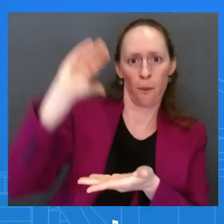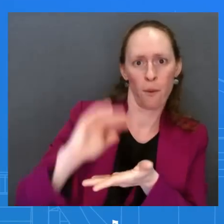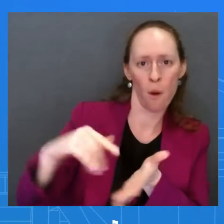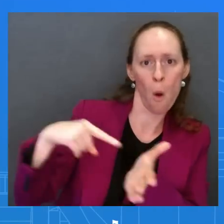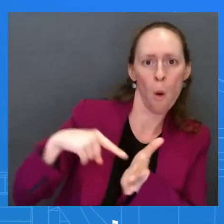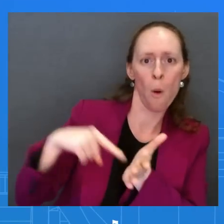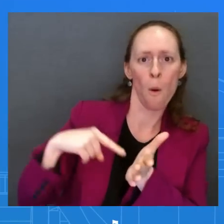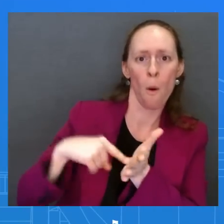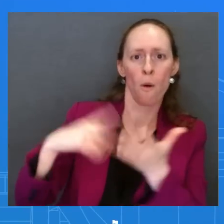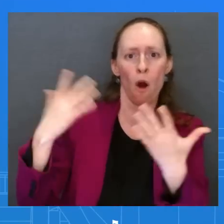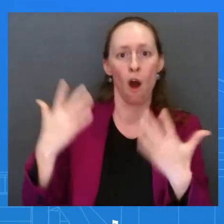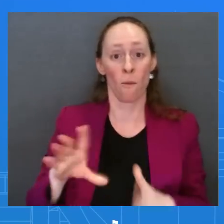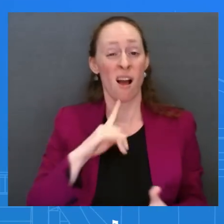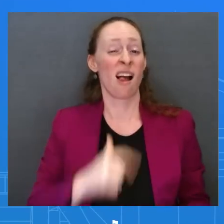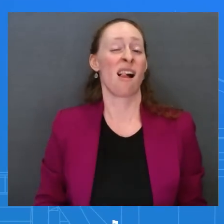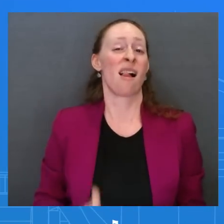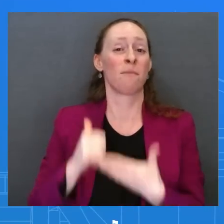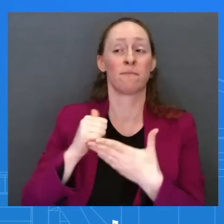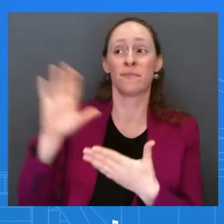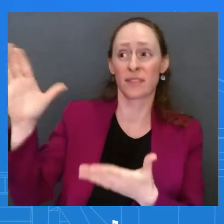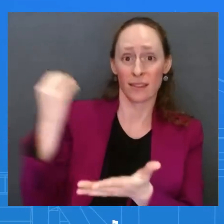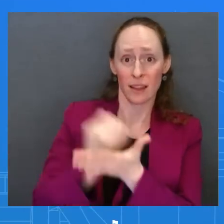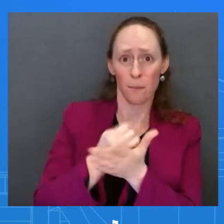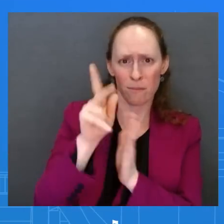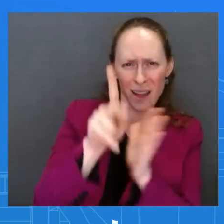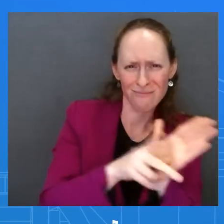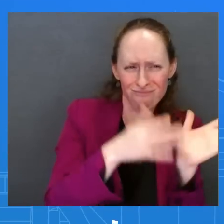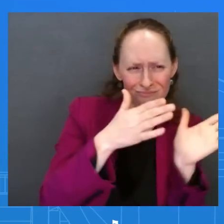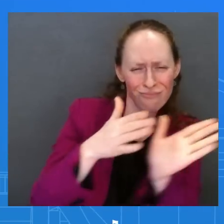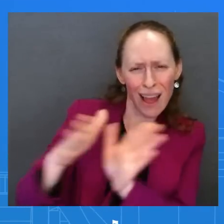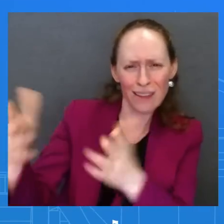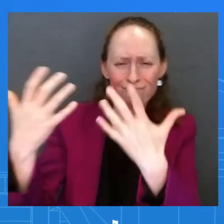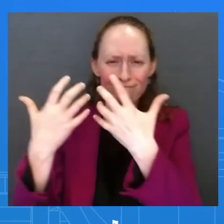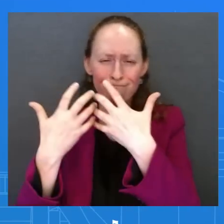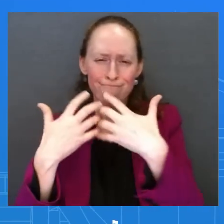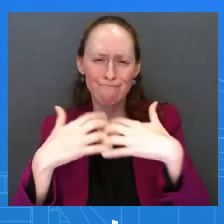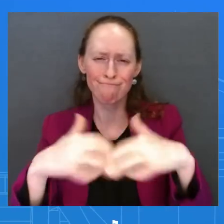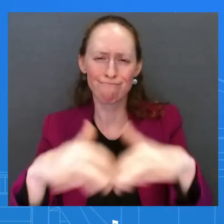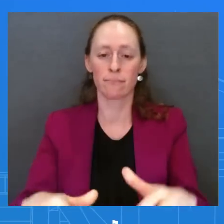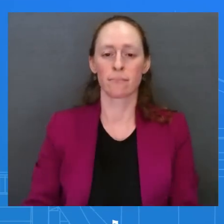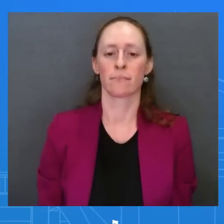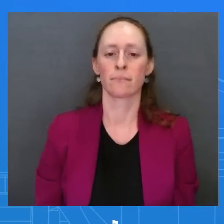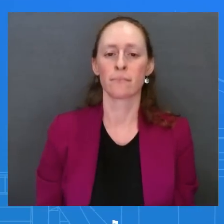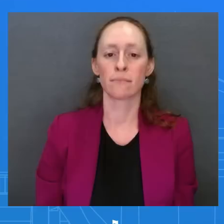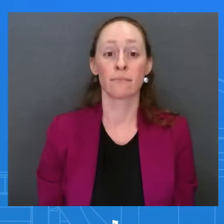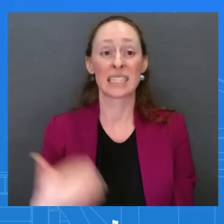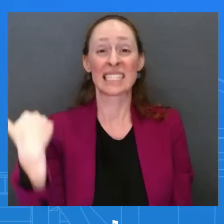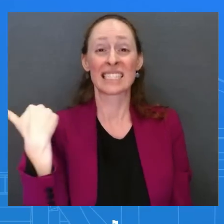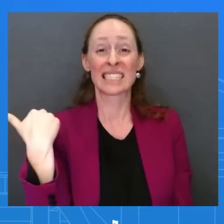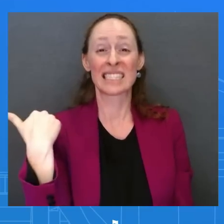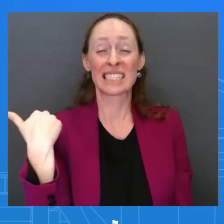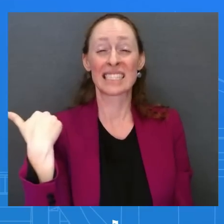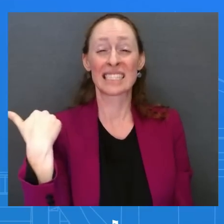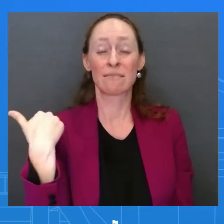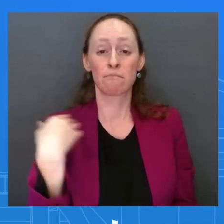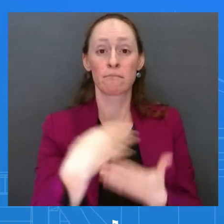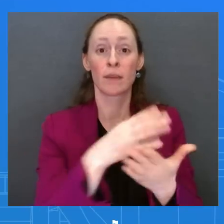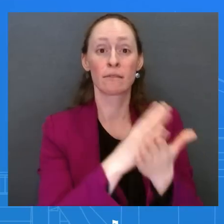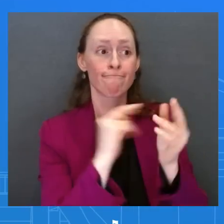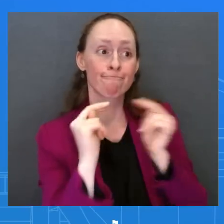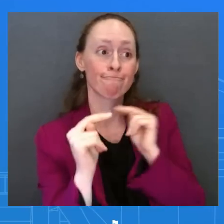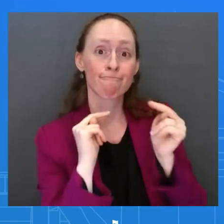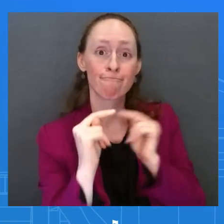able to do that. And in the budget negotiation that you all covered and saw, one of the things that he made sure is that that budget